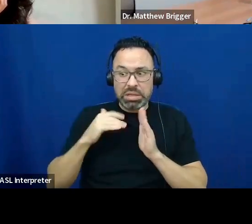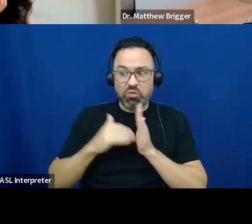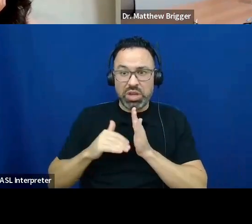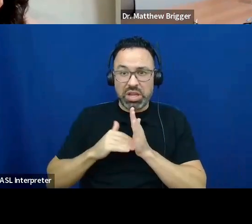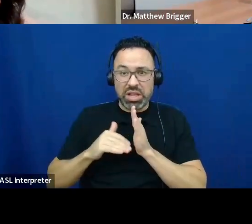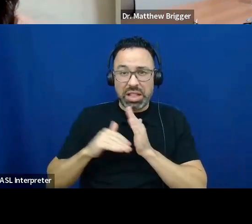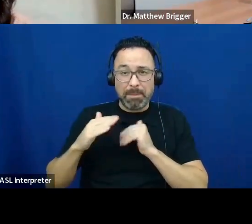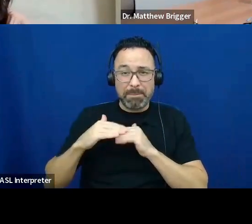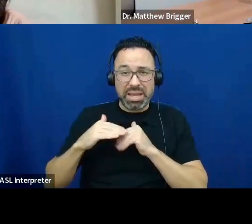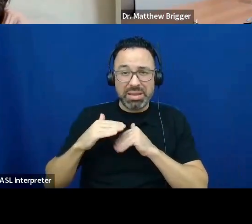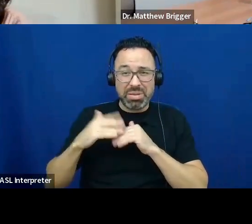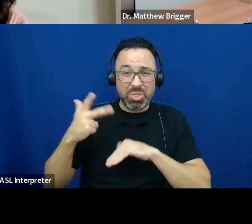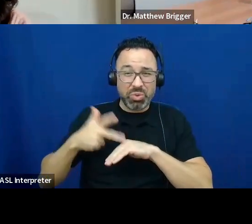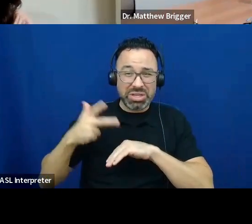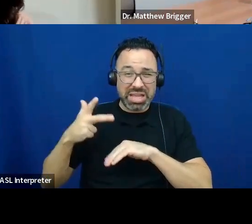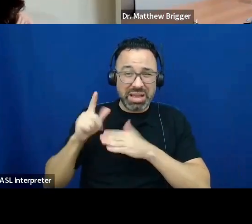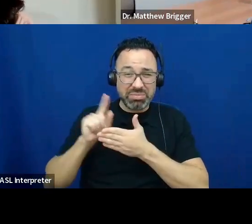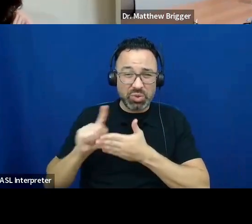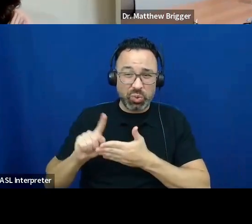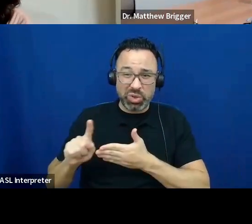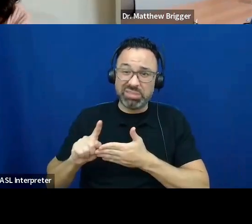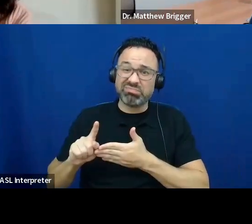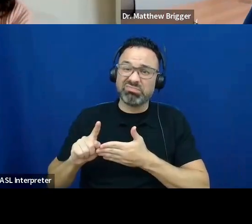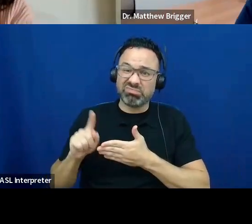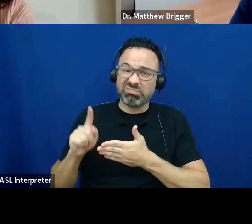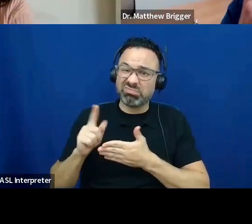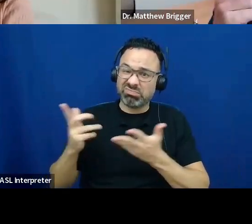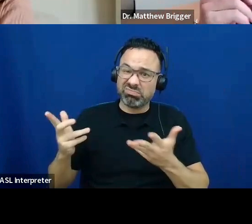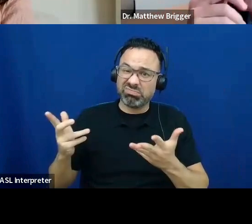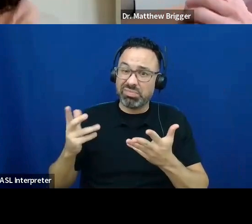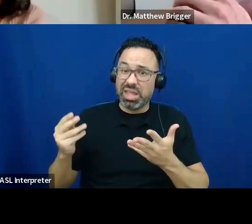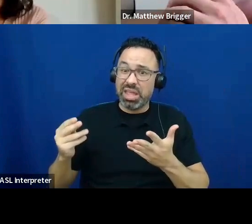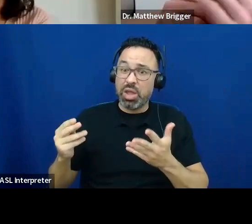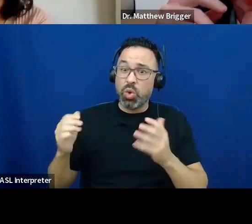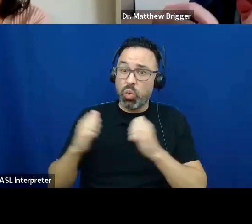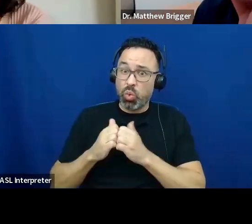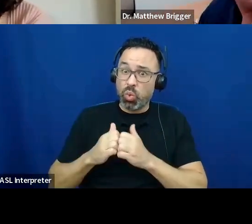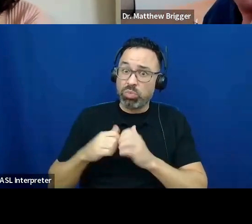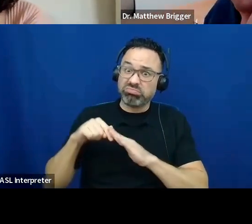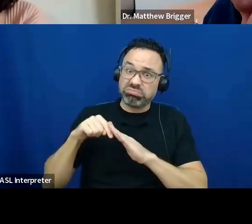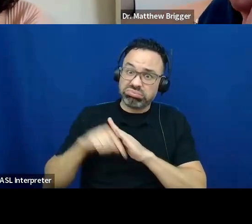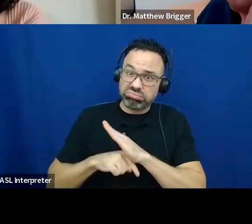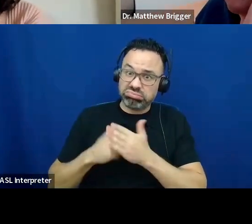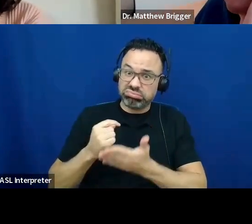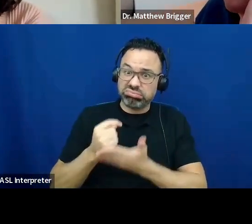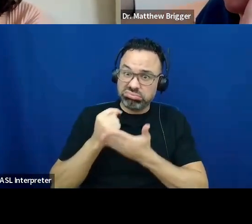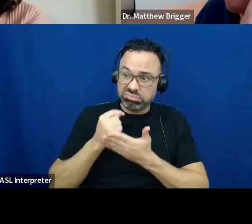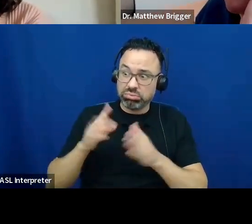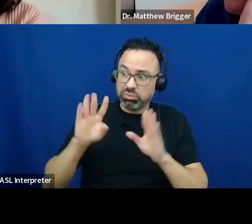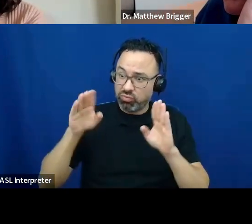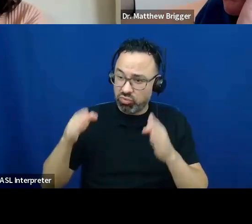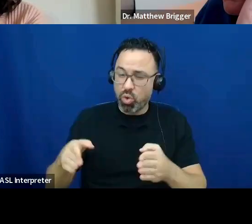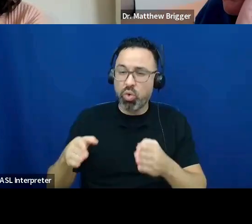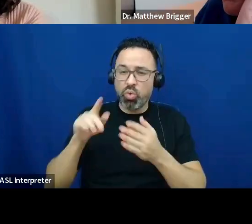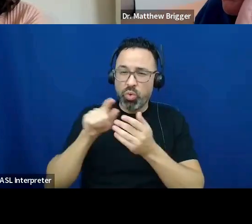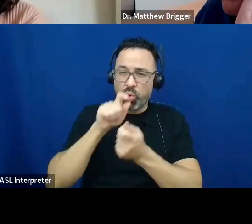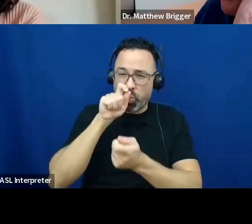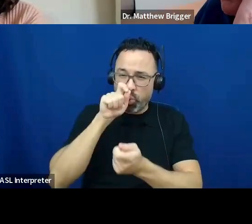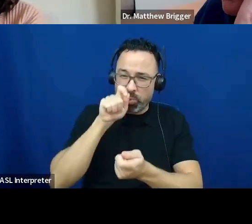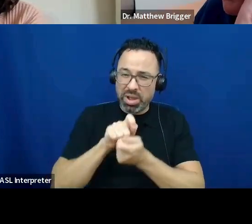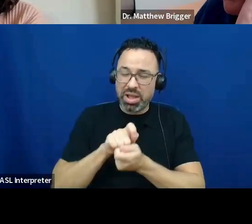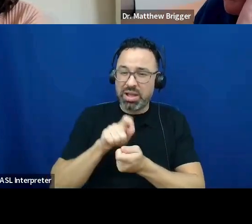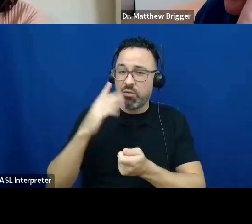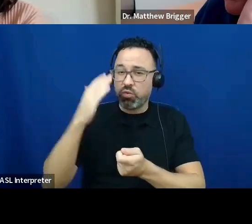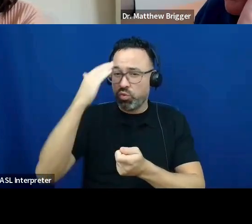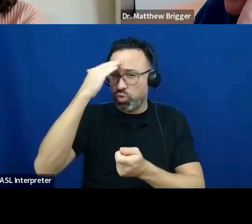of 3 times a week, and with intensive therapy that focuses on specifically